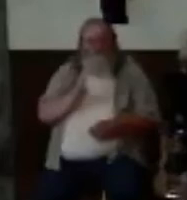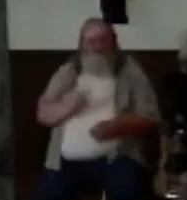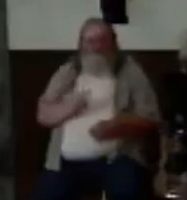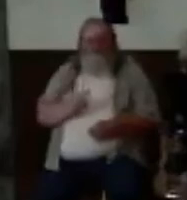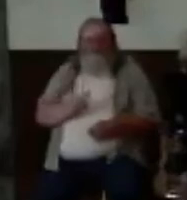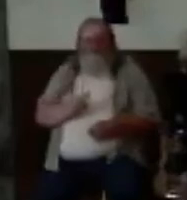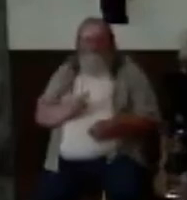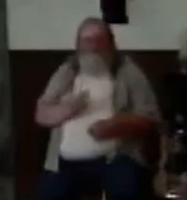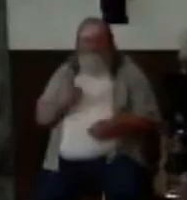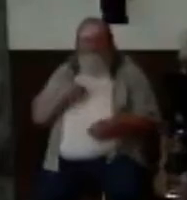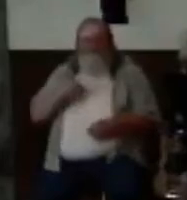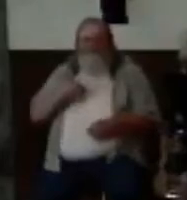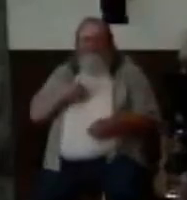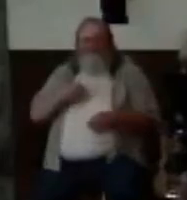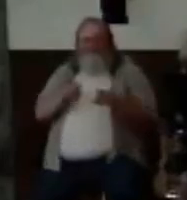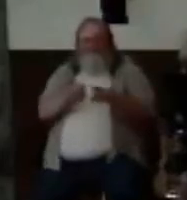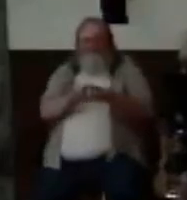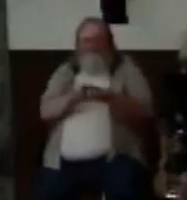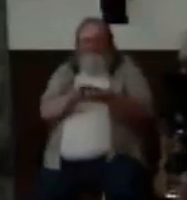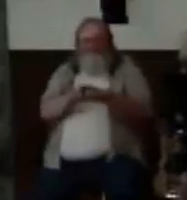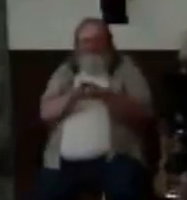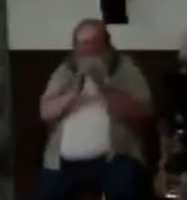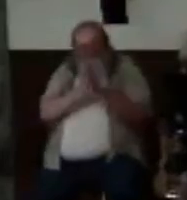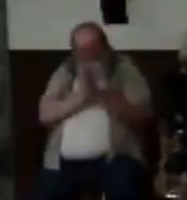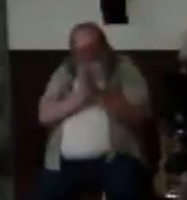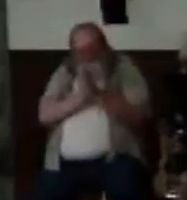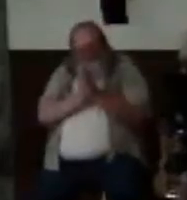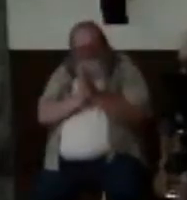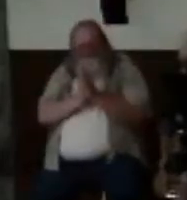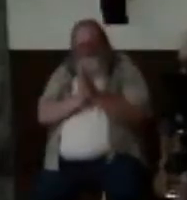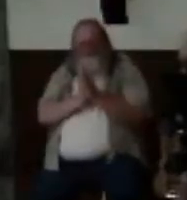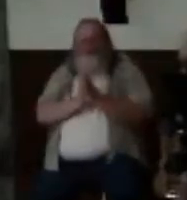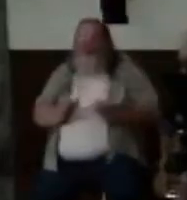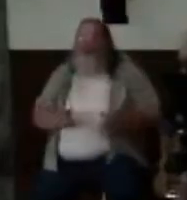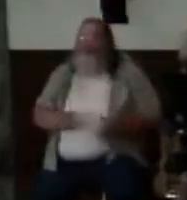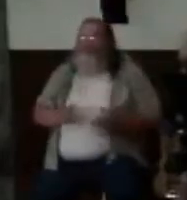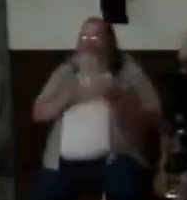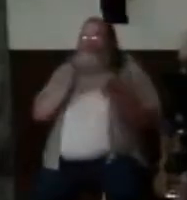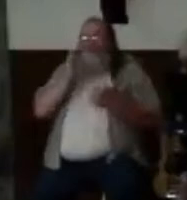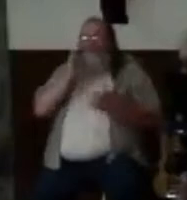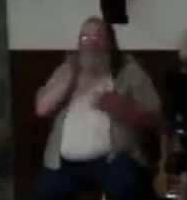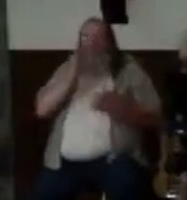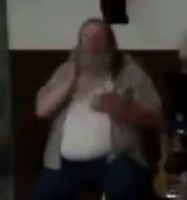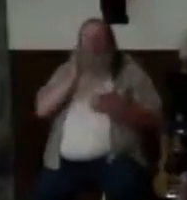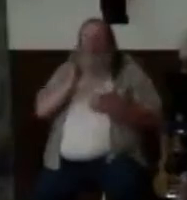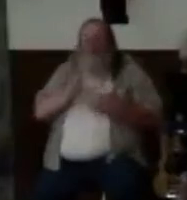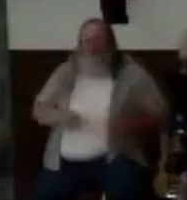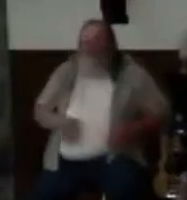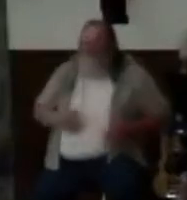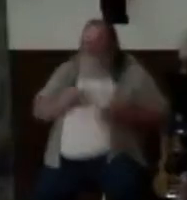prayers. Living water lives within us.